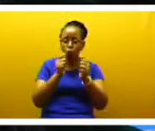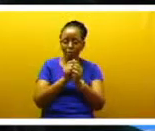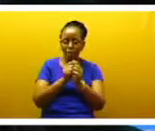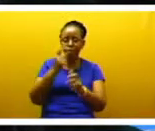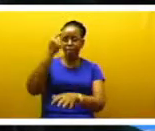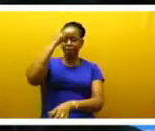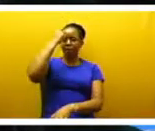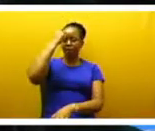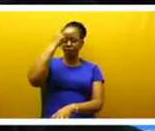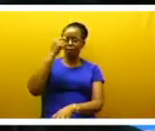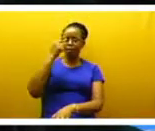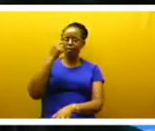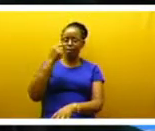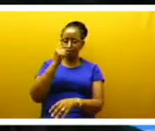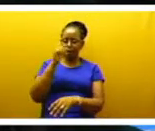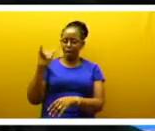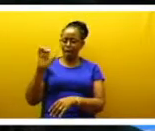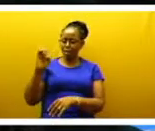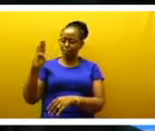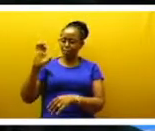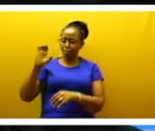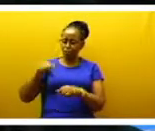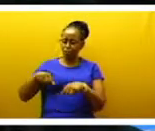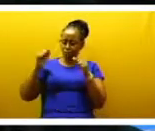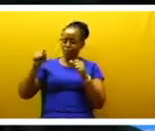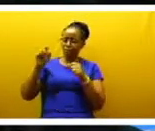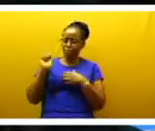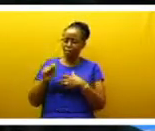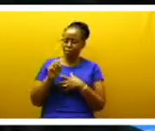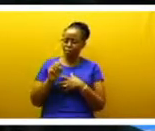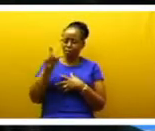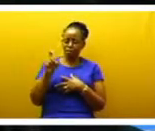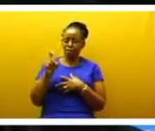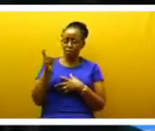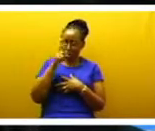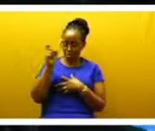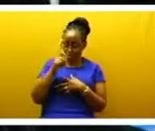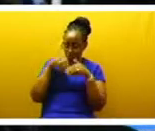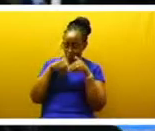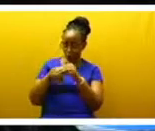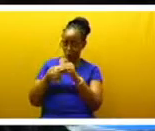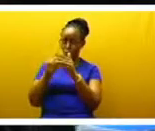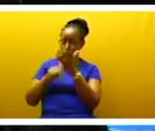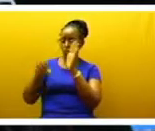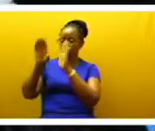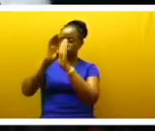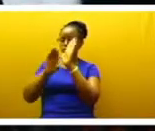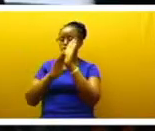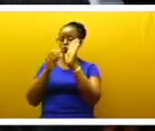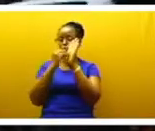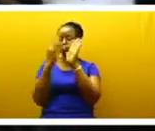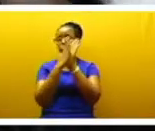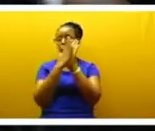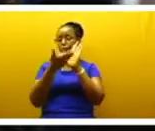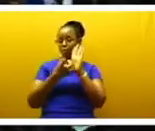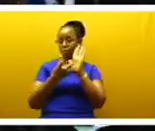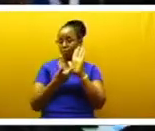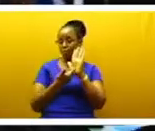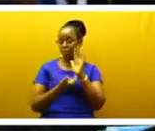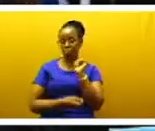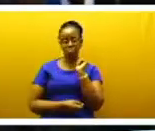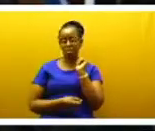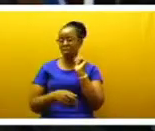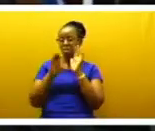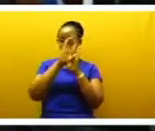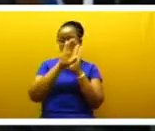what is in the Constitution. There is no provision in